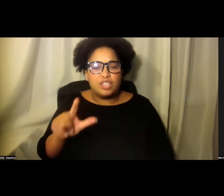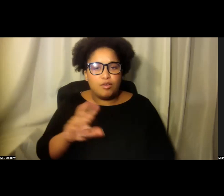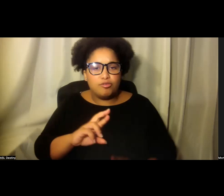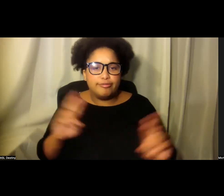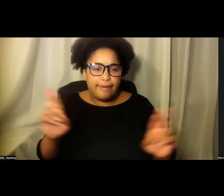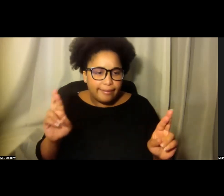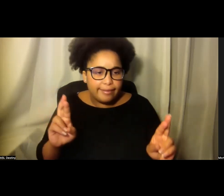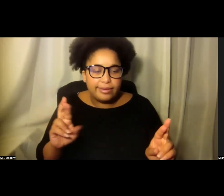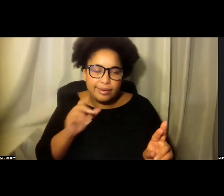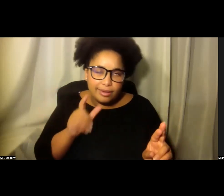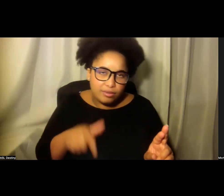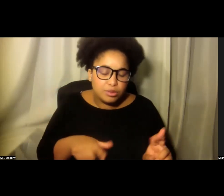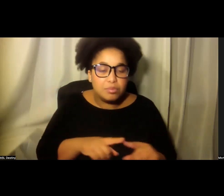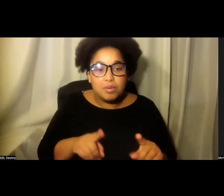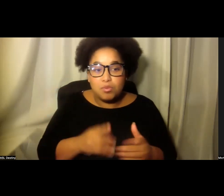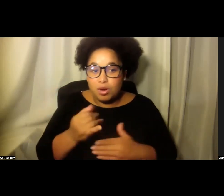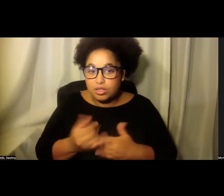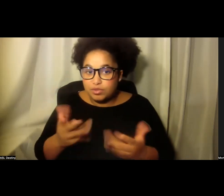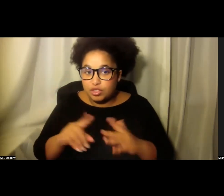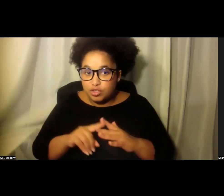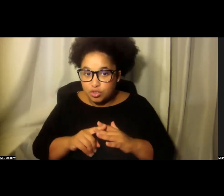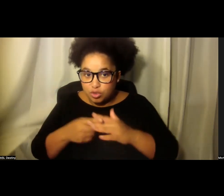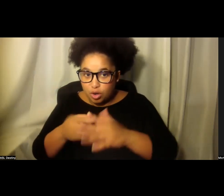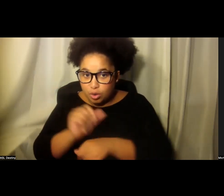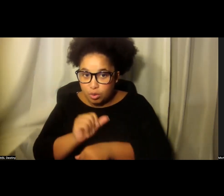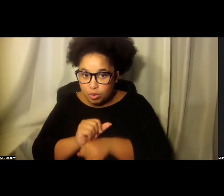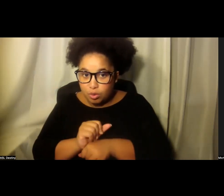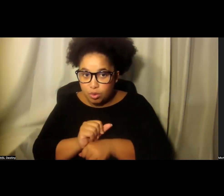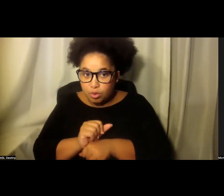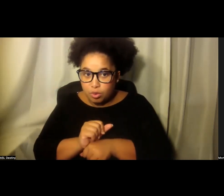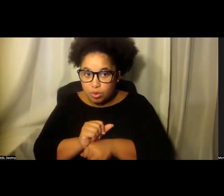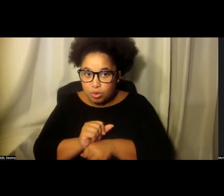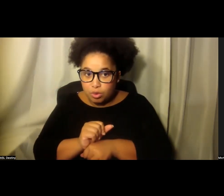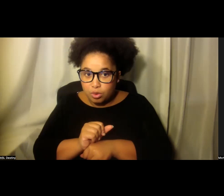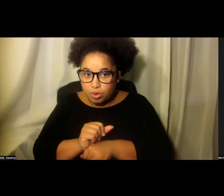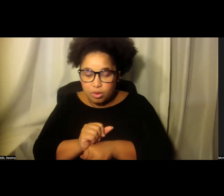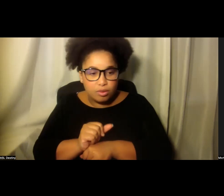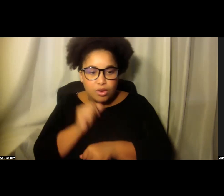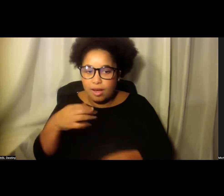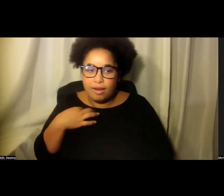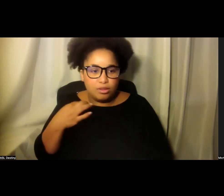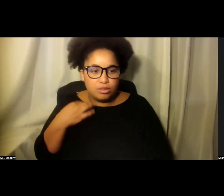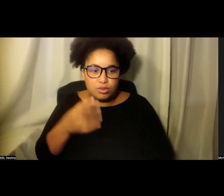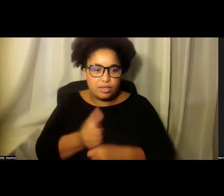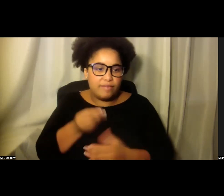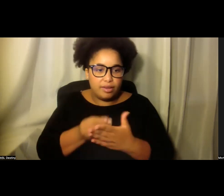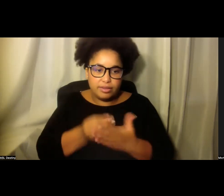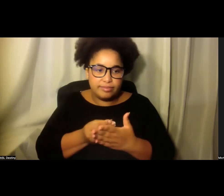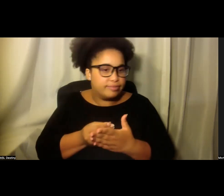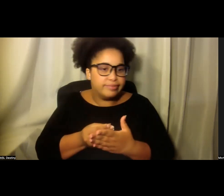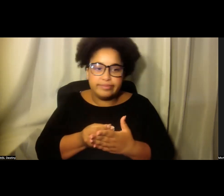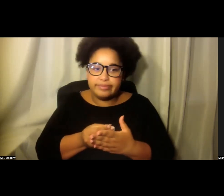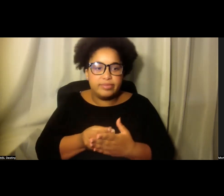but projects where you have already started the work, those are strictly ineligible to receive funding in the program.